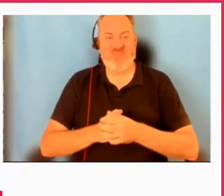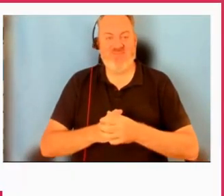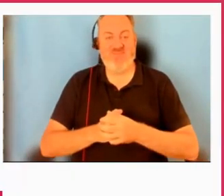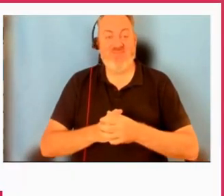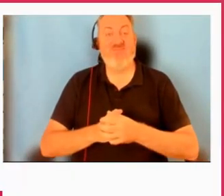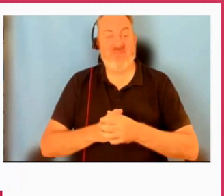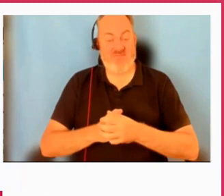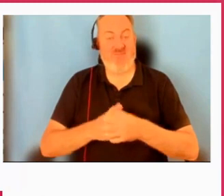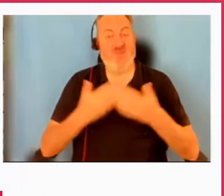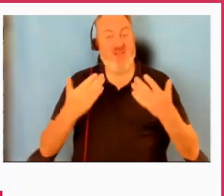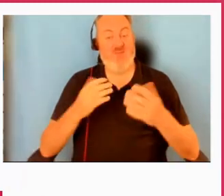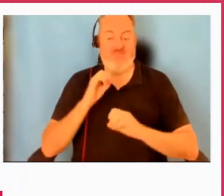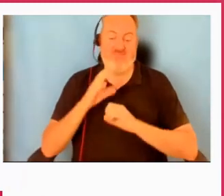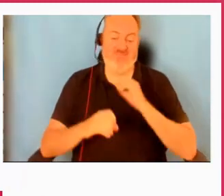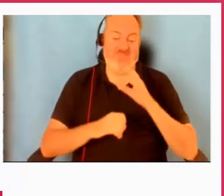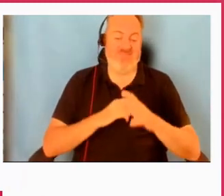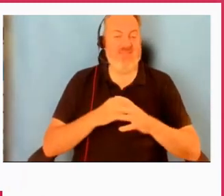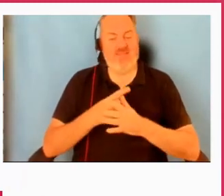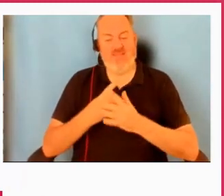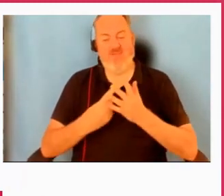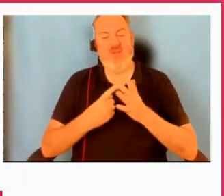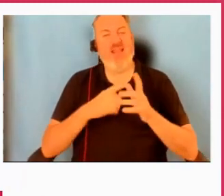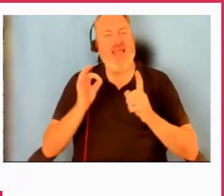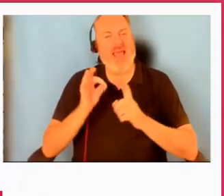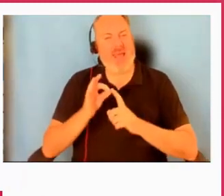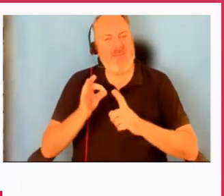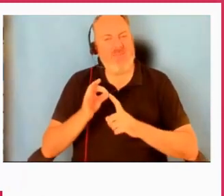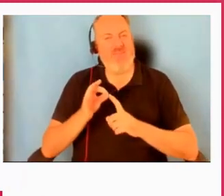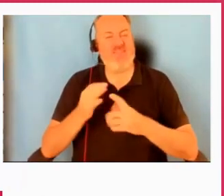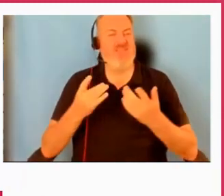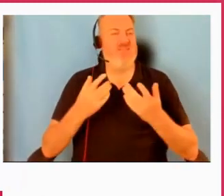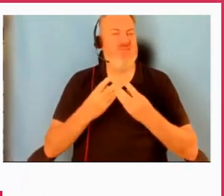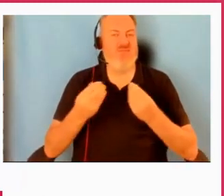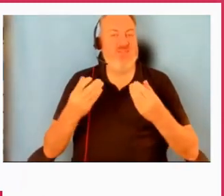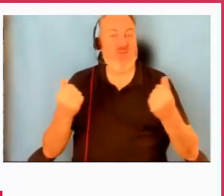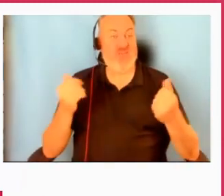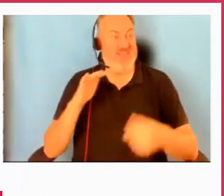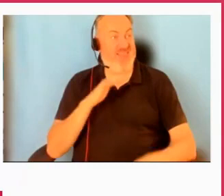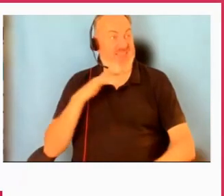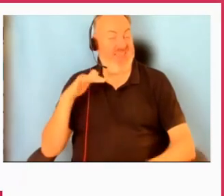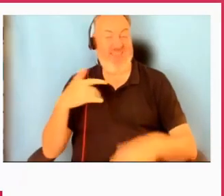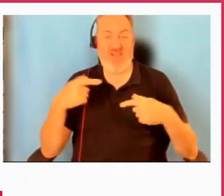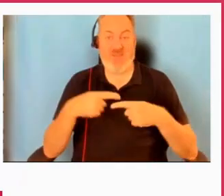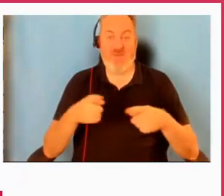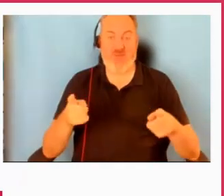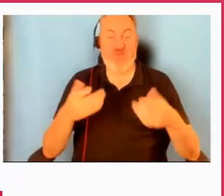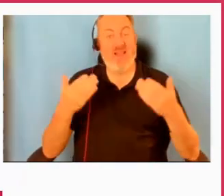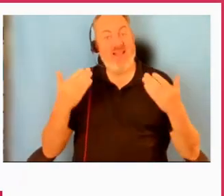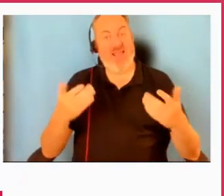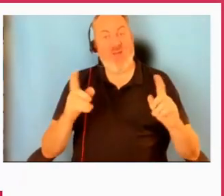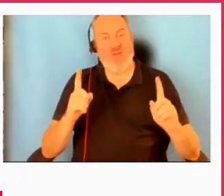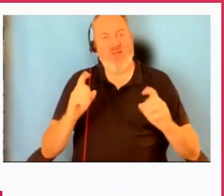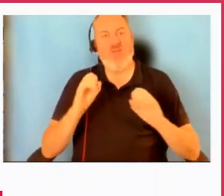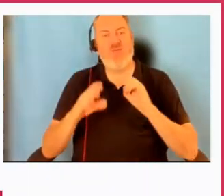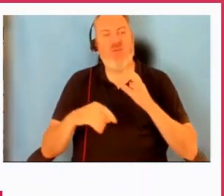So I've just explained to you some different apps and resources that you can use for your self-management. I'm going to briefly go through some